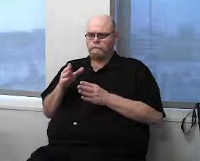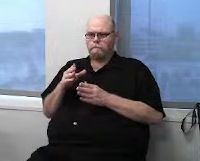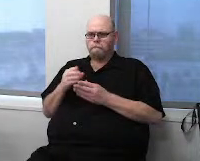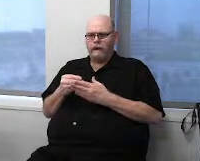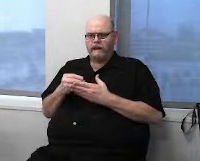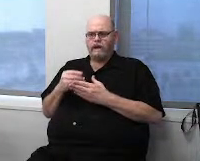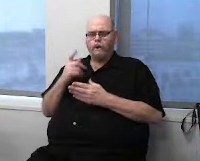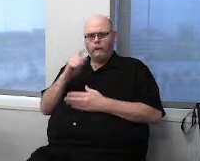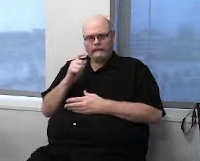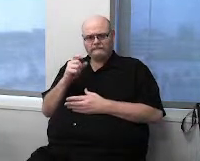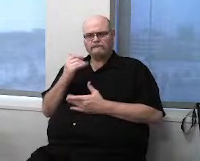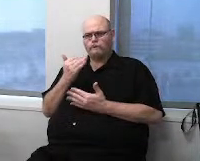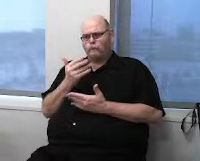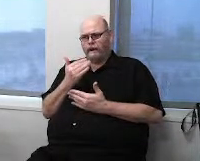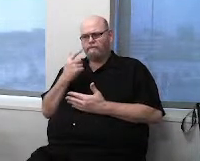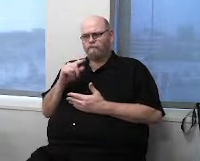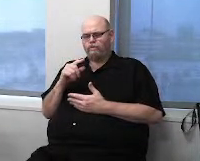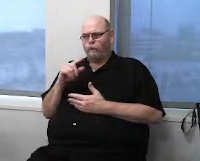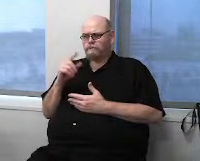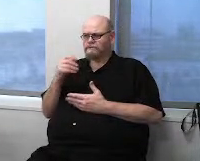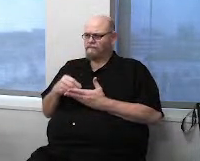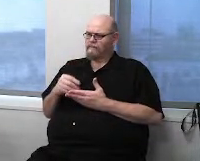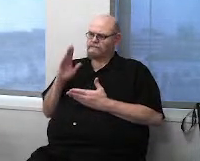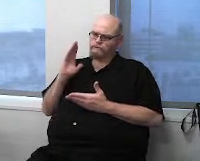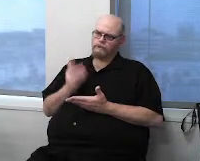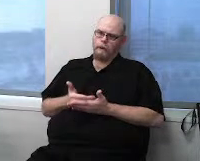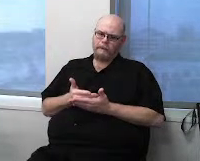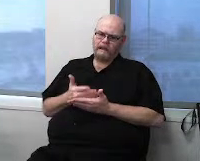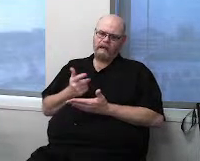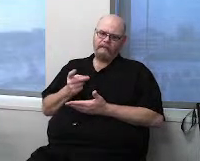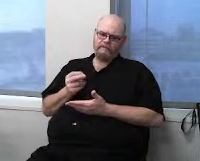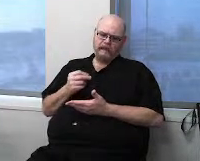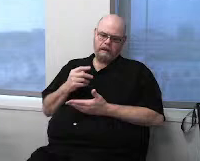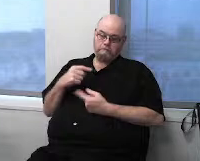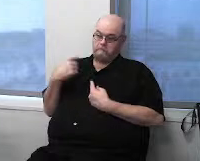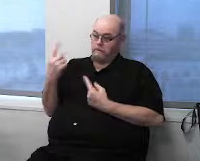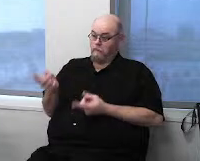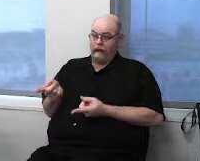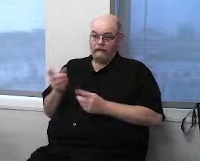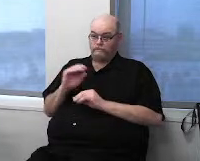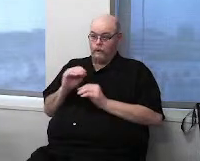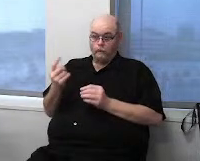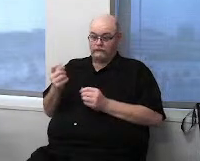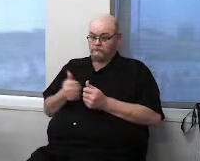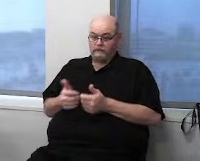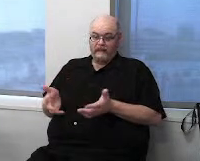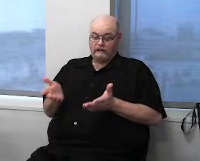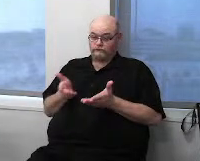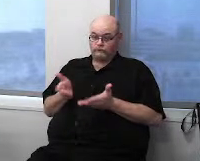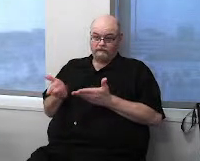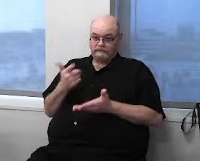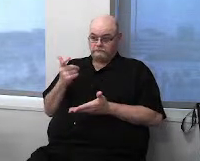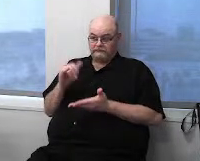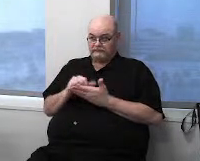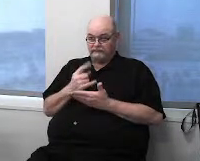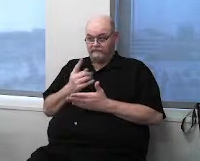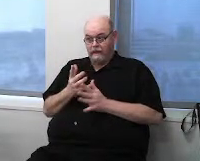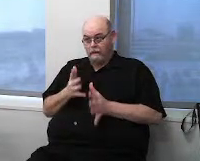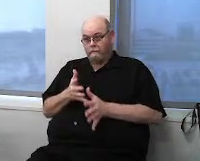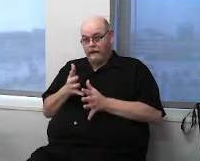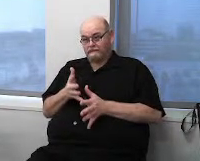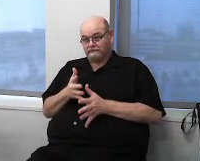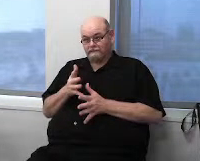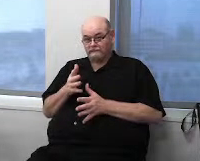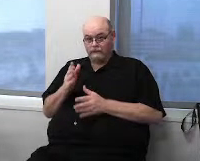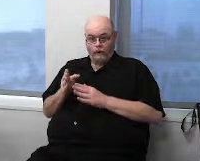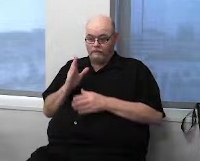wisely. And you're waiting for funds to come in, Correct. right? And meanwhile, nobody's going without service